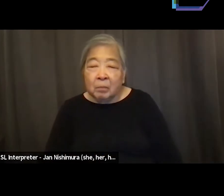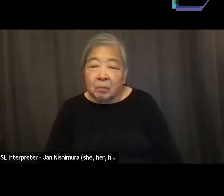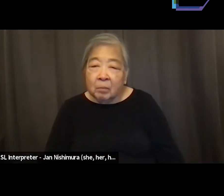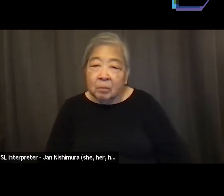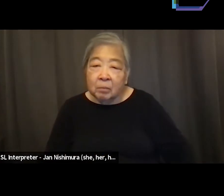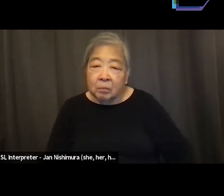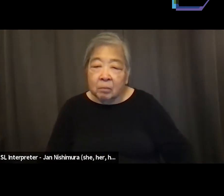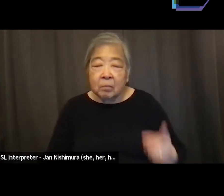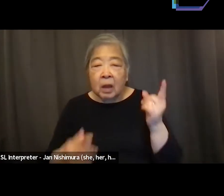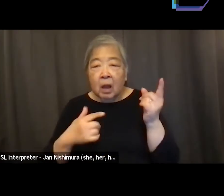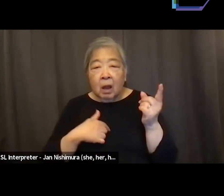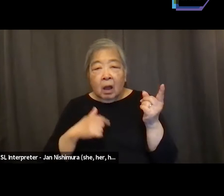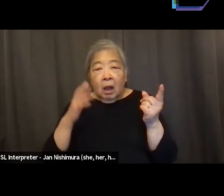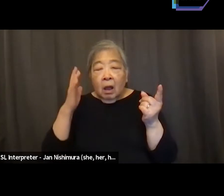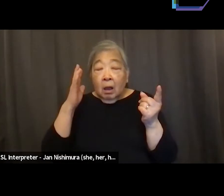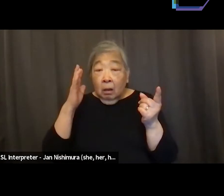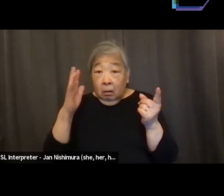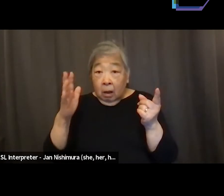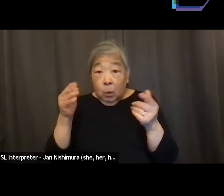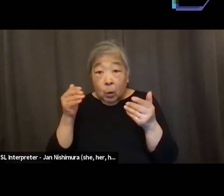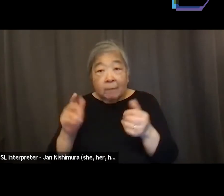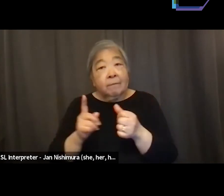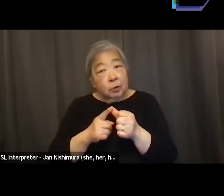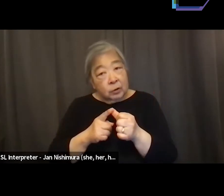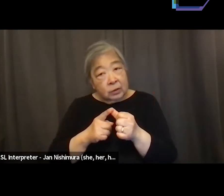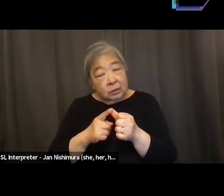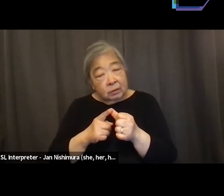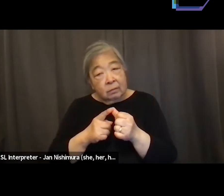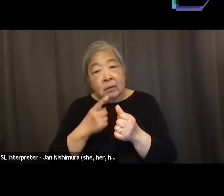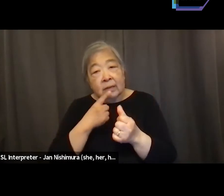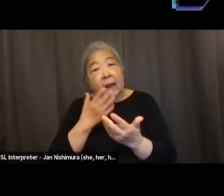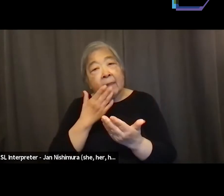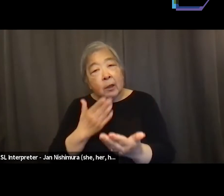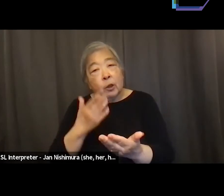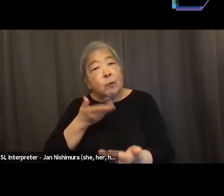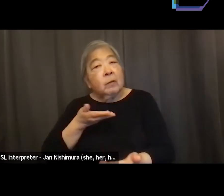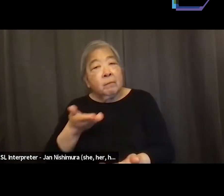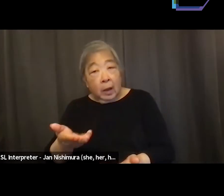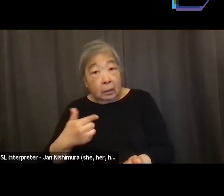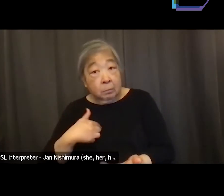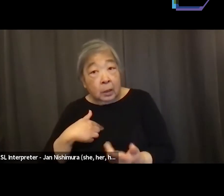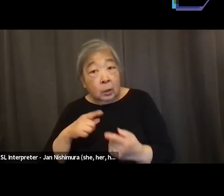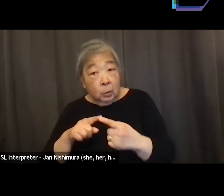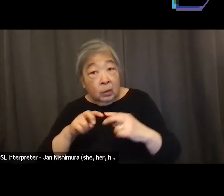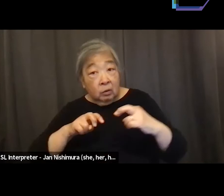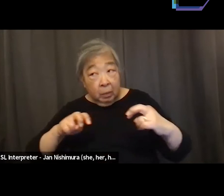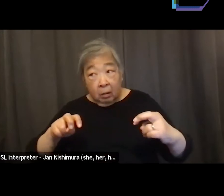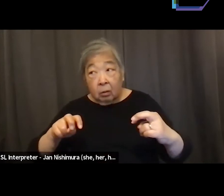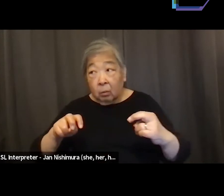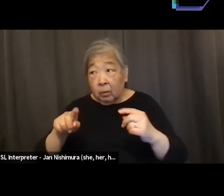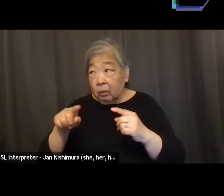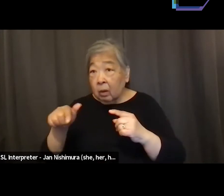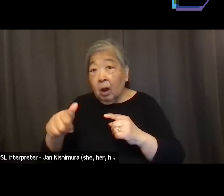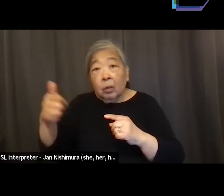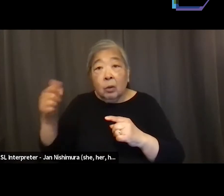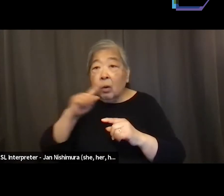I'm going to go ahead and first say thank you for having me on this panel with such other wonderful, amazing